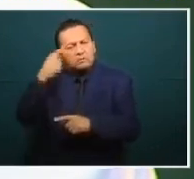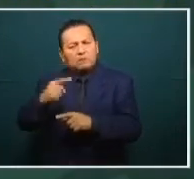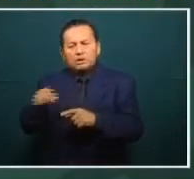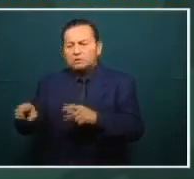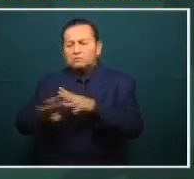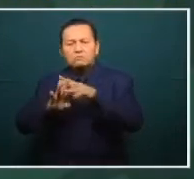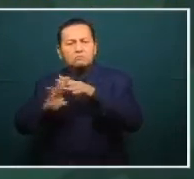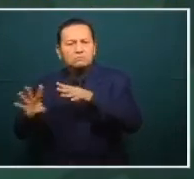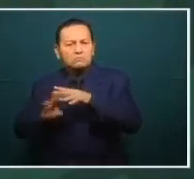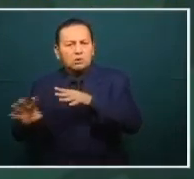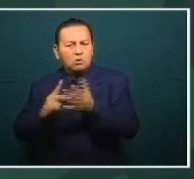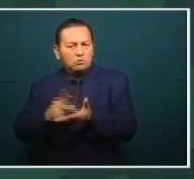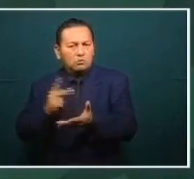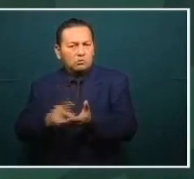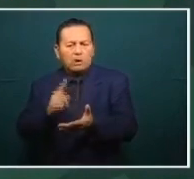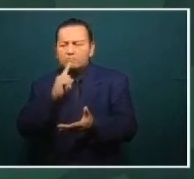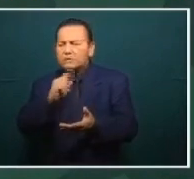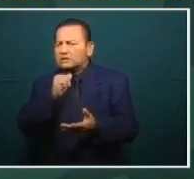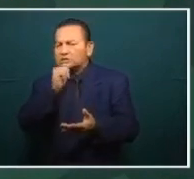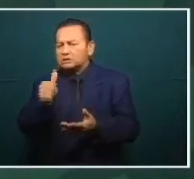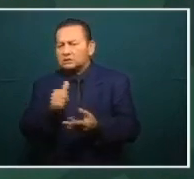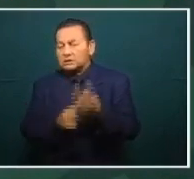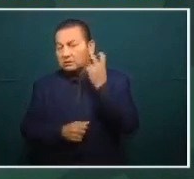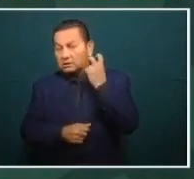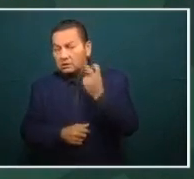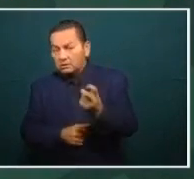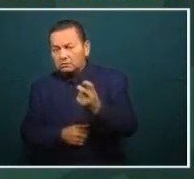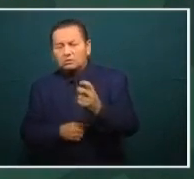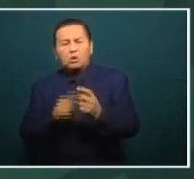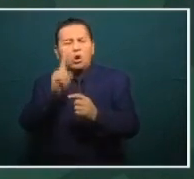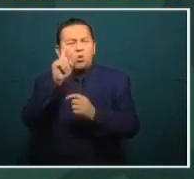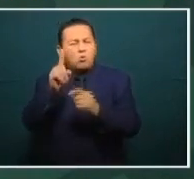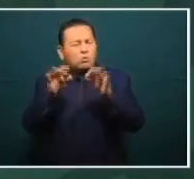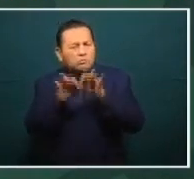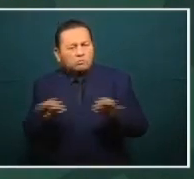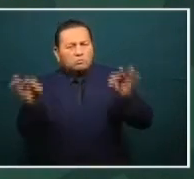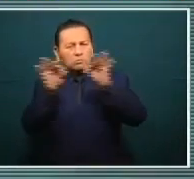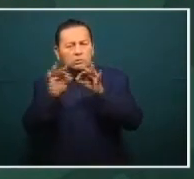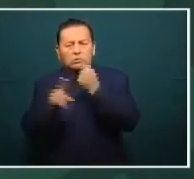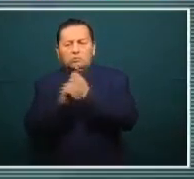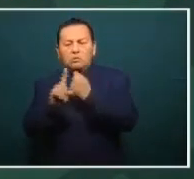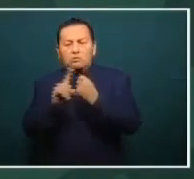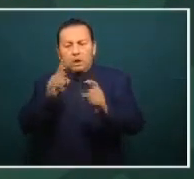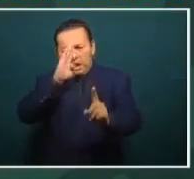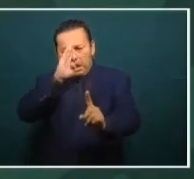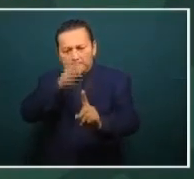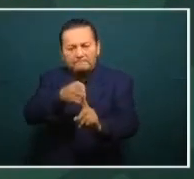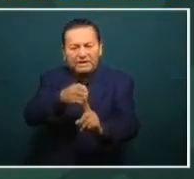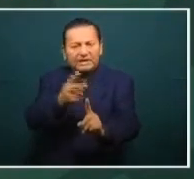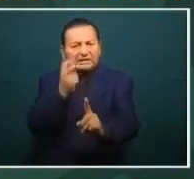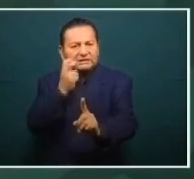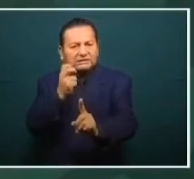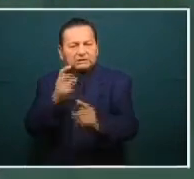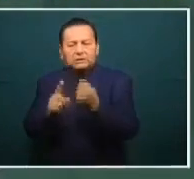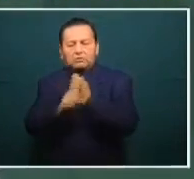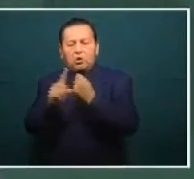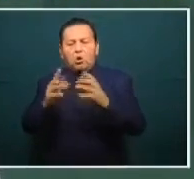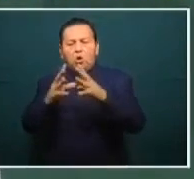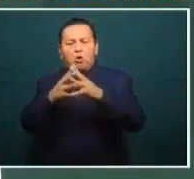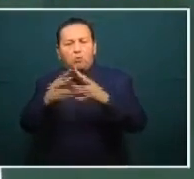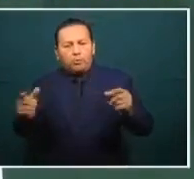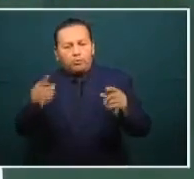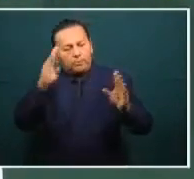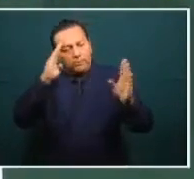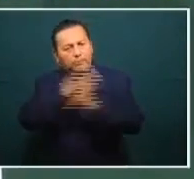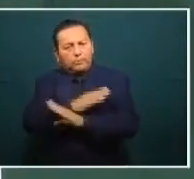obligated or forced to migrate. That's the solution. That's the structural